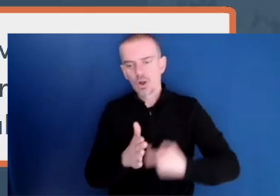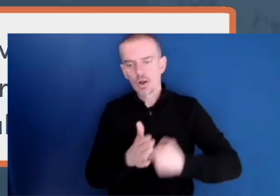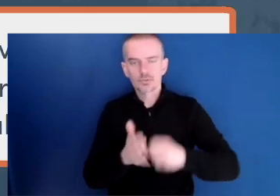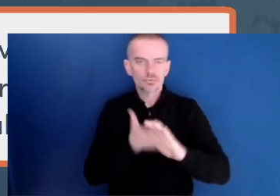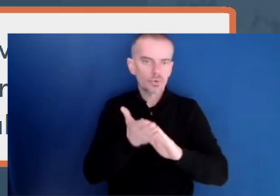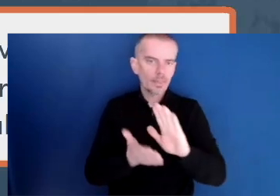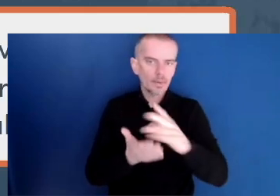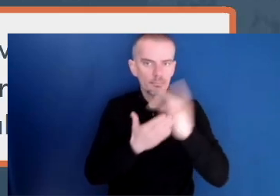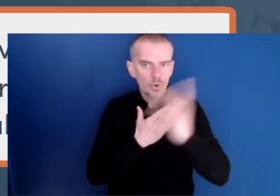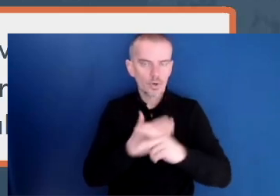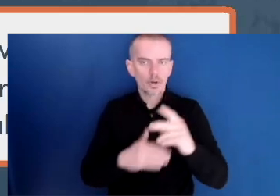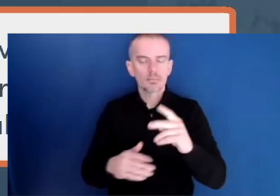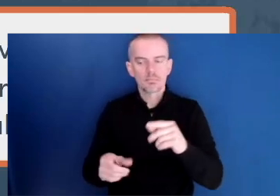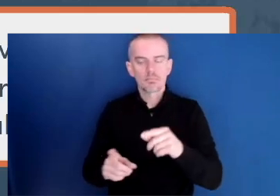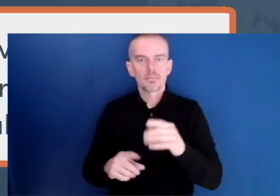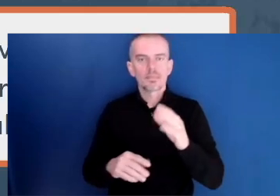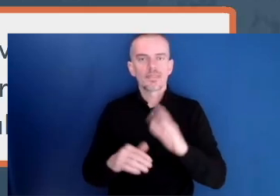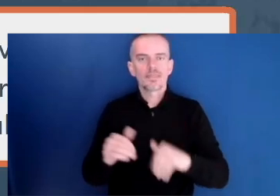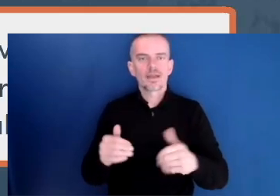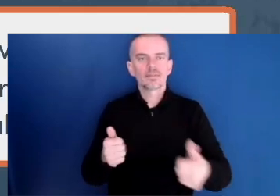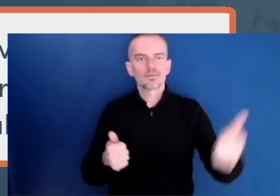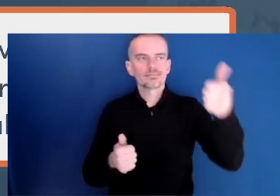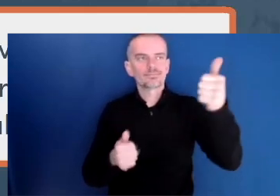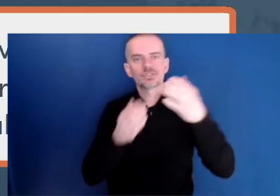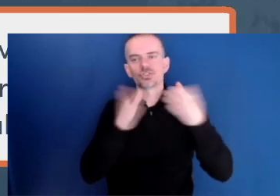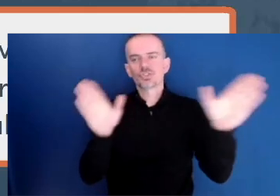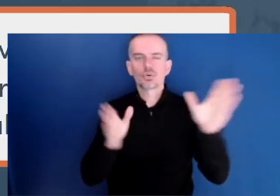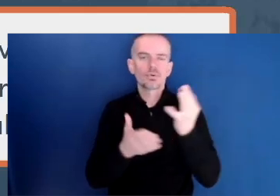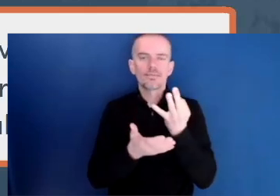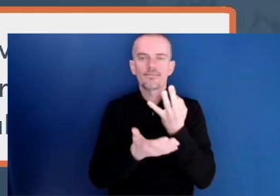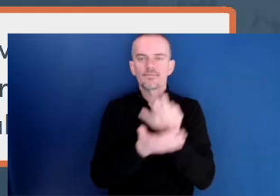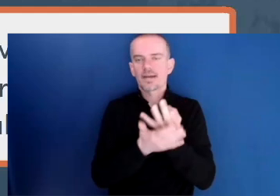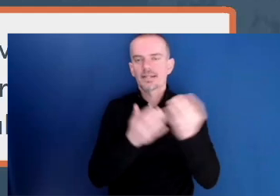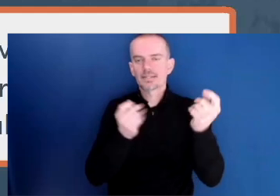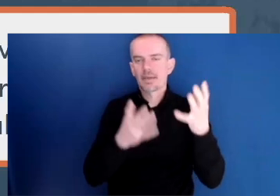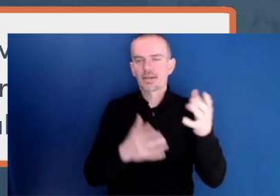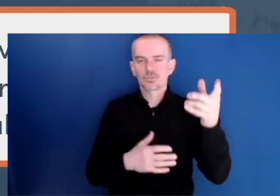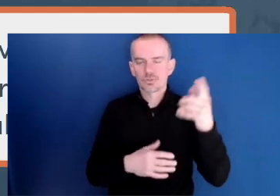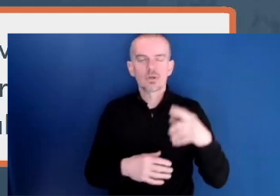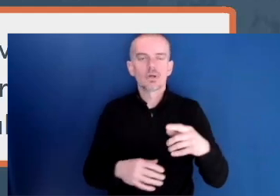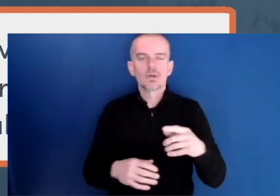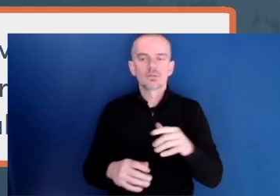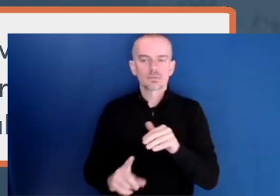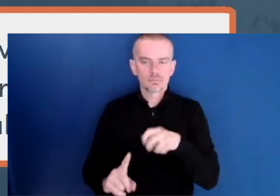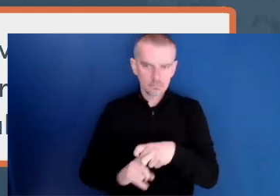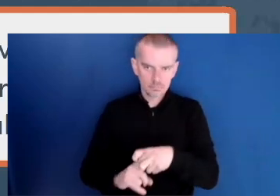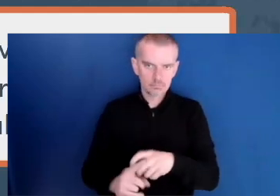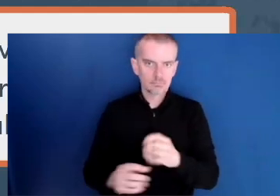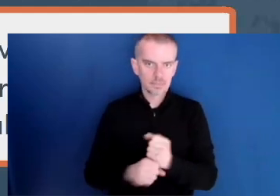program than let's just say, the general finance manager of the organization, right? So getting feedback from them is very